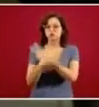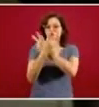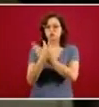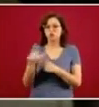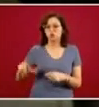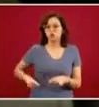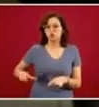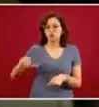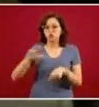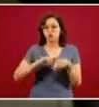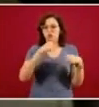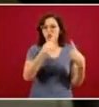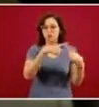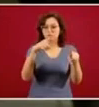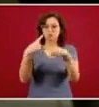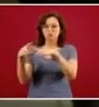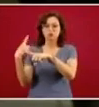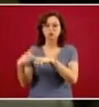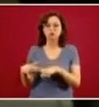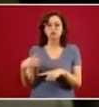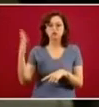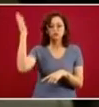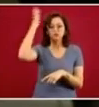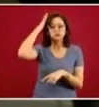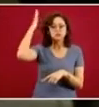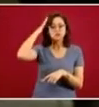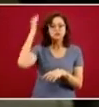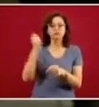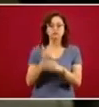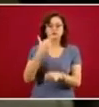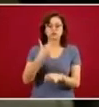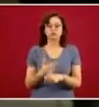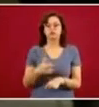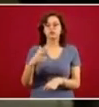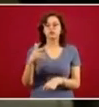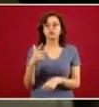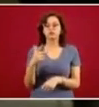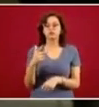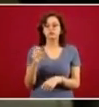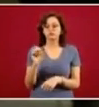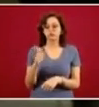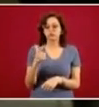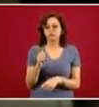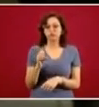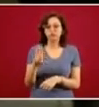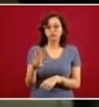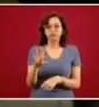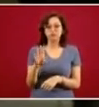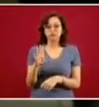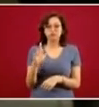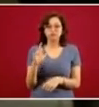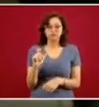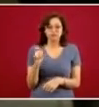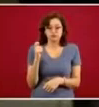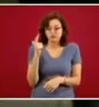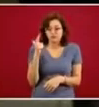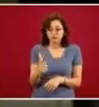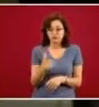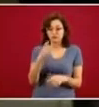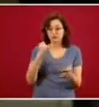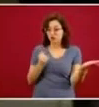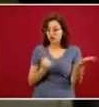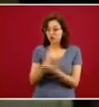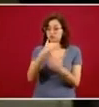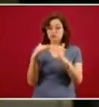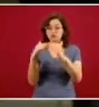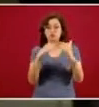ago, a virtual meeting that you had with the Secretary of Foreign Affairs, with the 32 governors of the